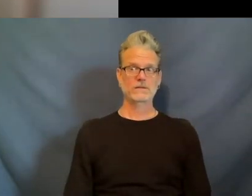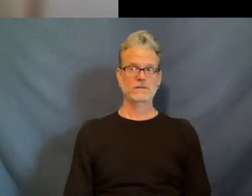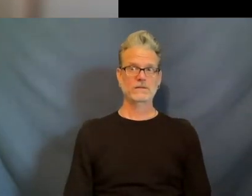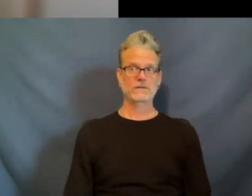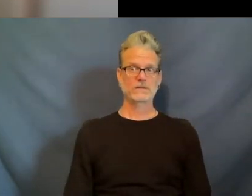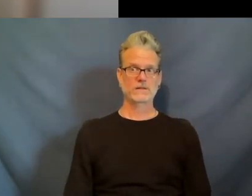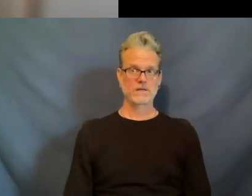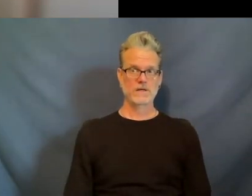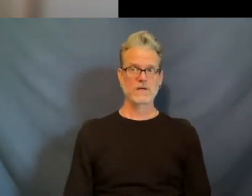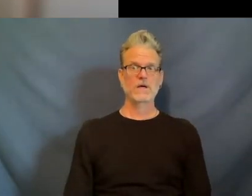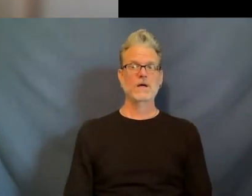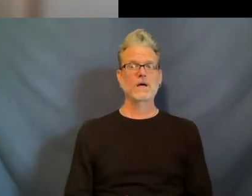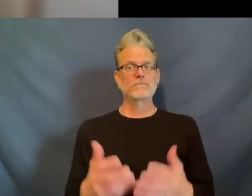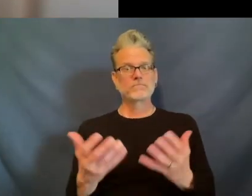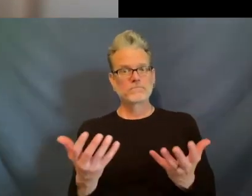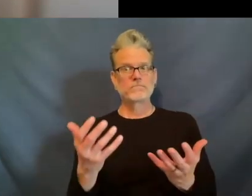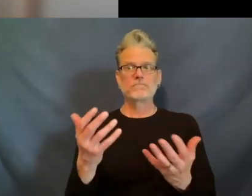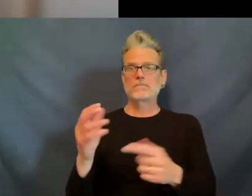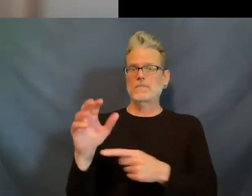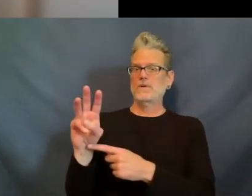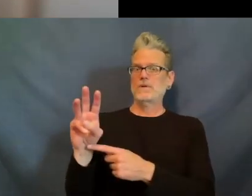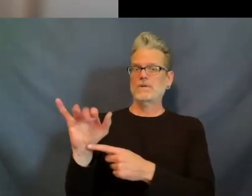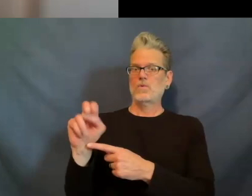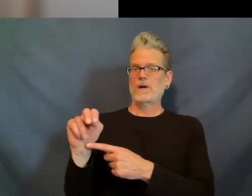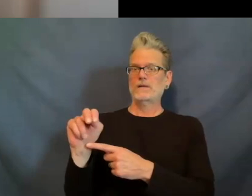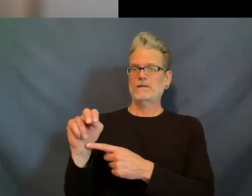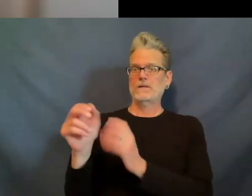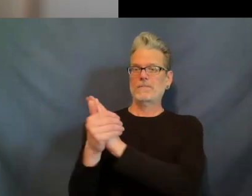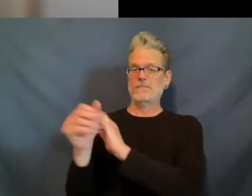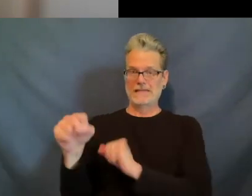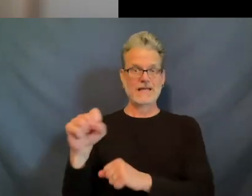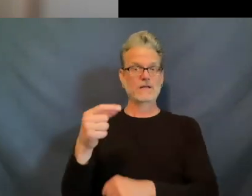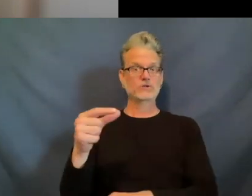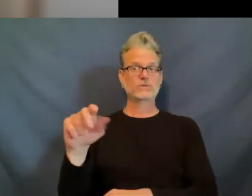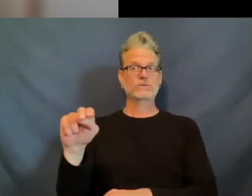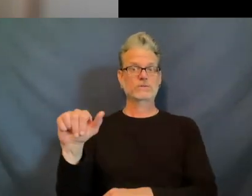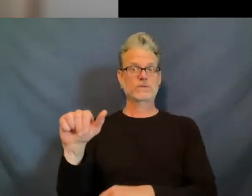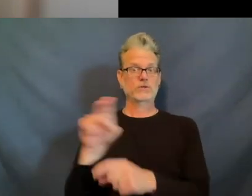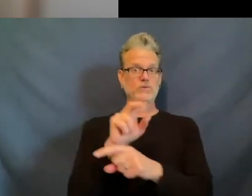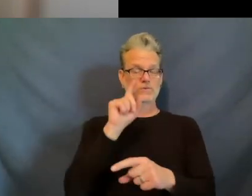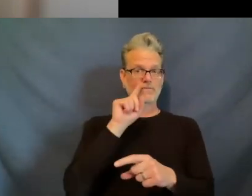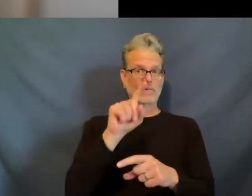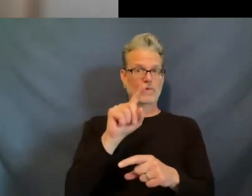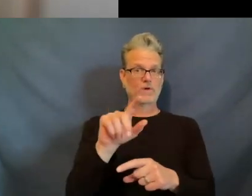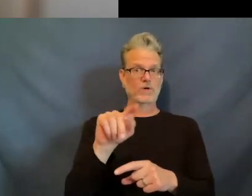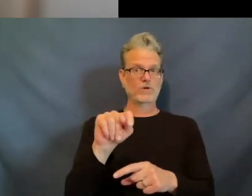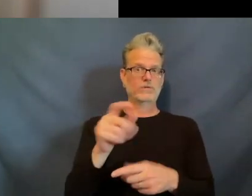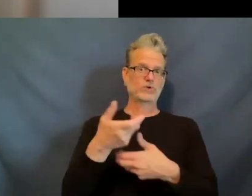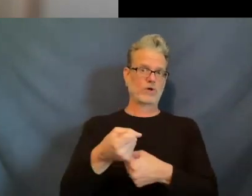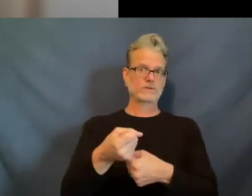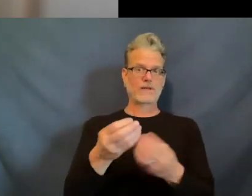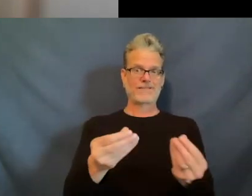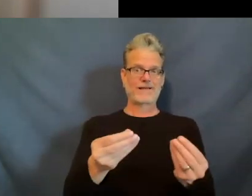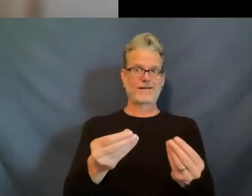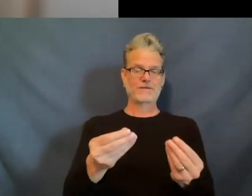So I guess using the Wyden Amendment, can Good Neighbor Authority be used for projects on BIA trust land? And that's Bureau of Indian